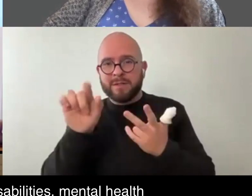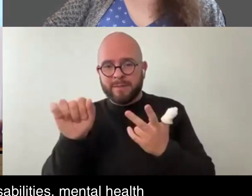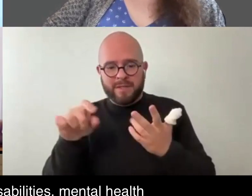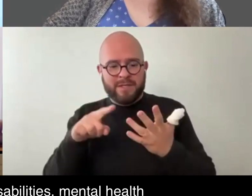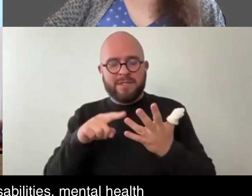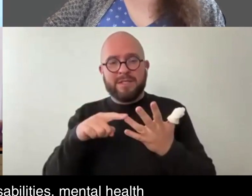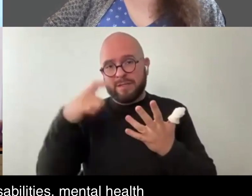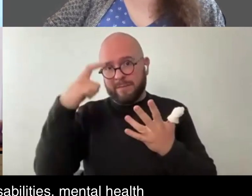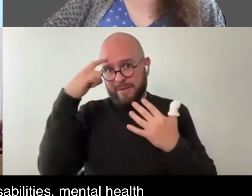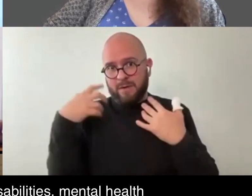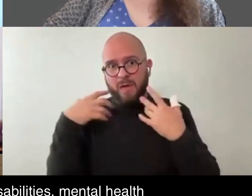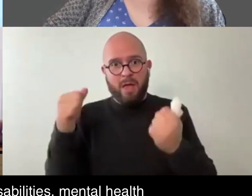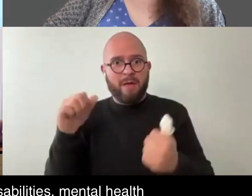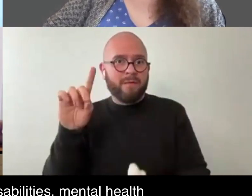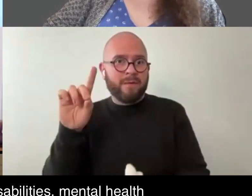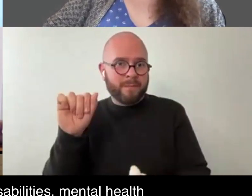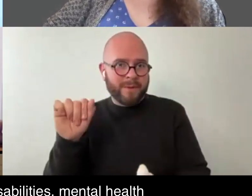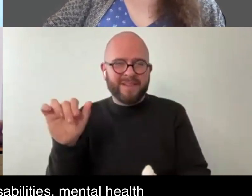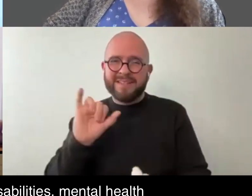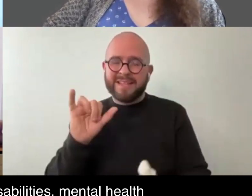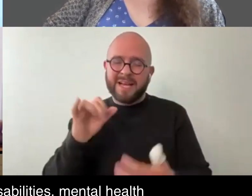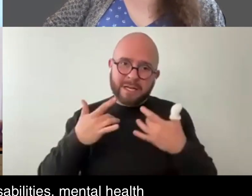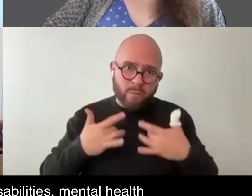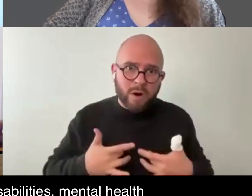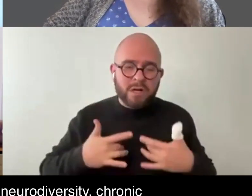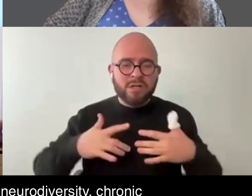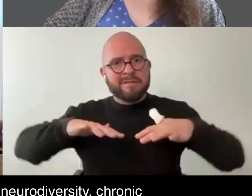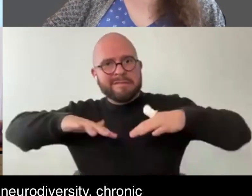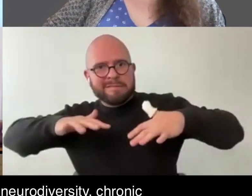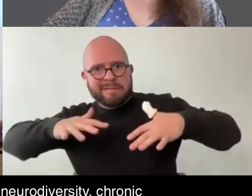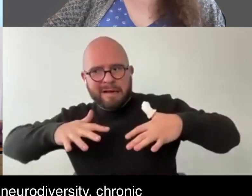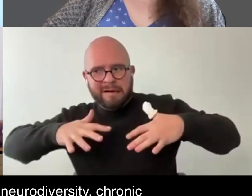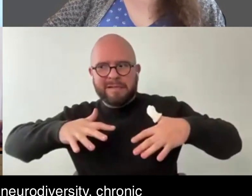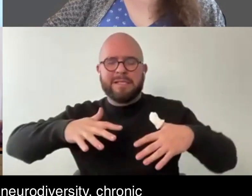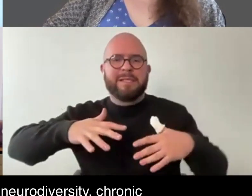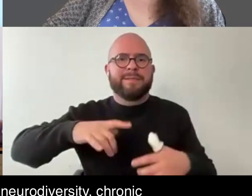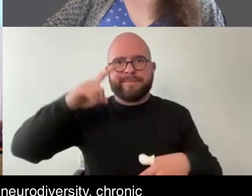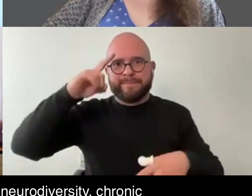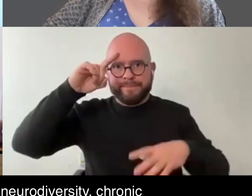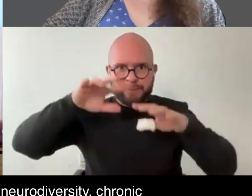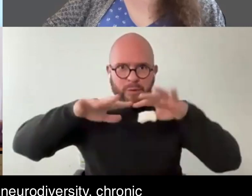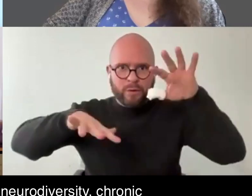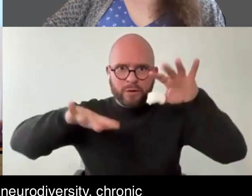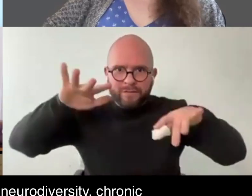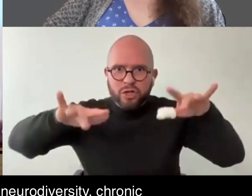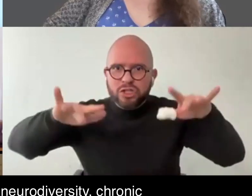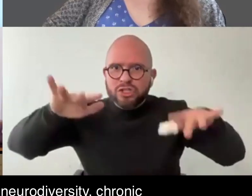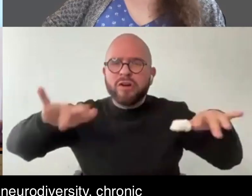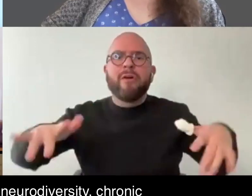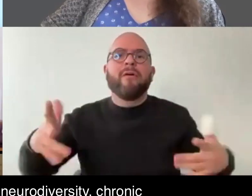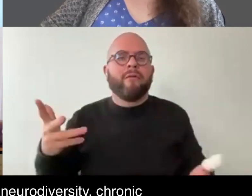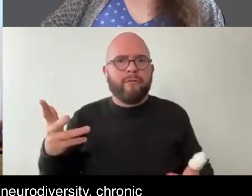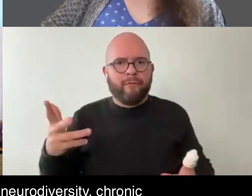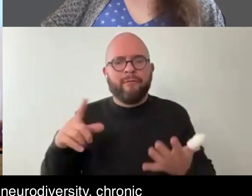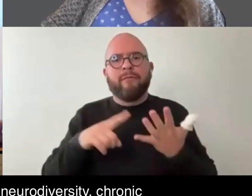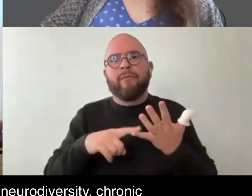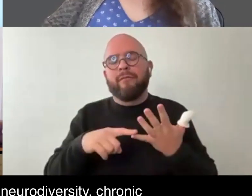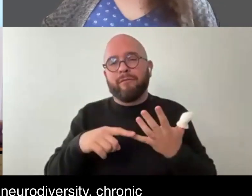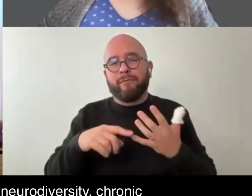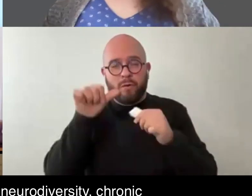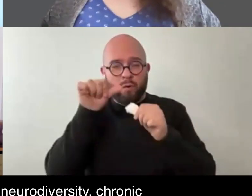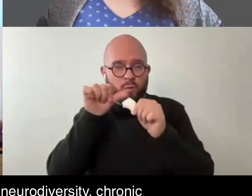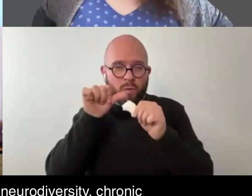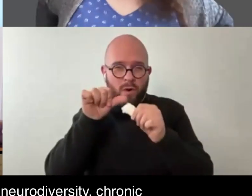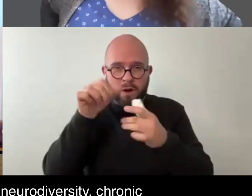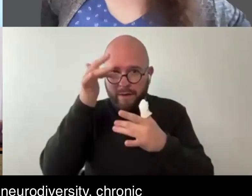health disabilities, things like depression, anxiety, neurodivergence and neurodiversity, chronic illness,